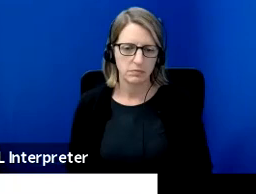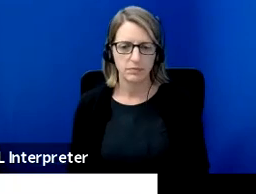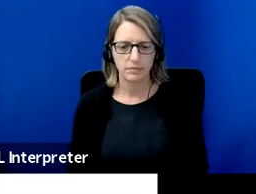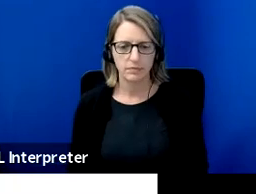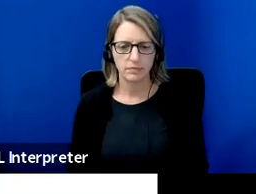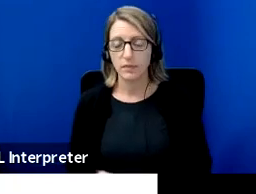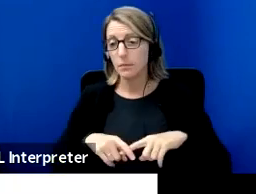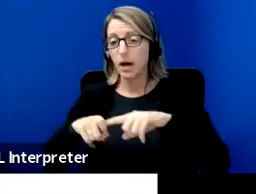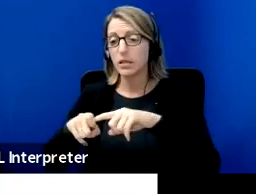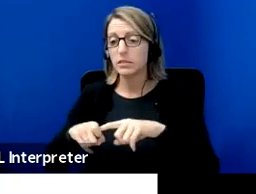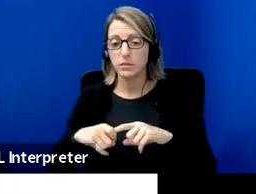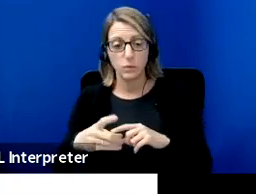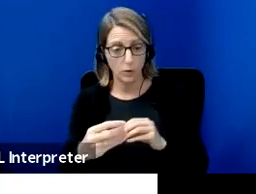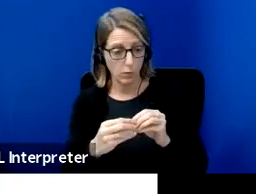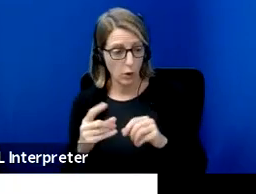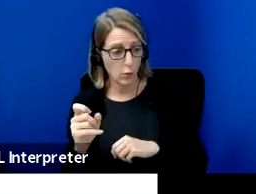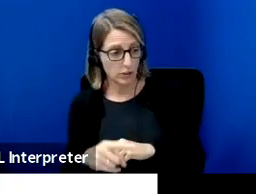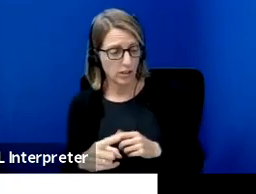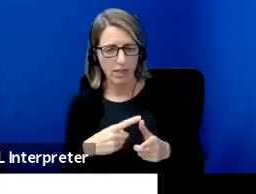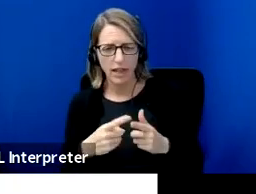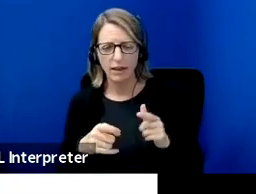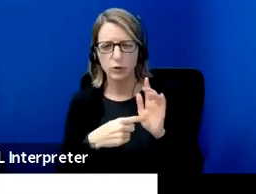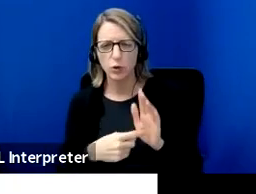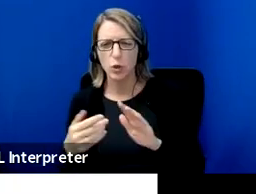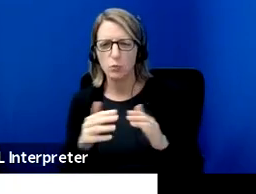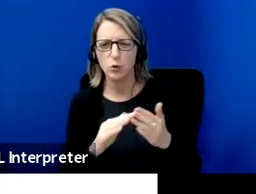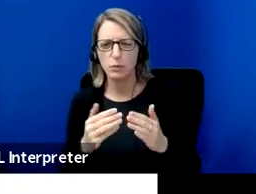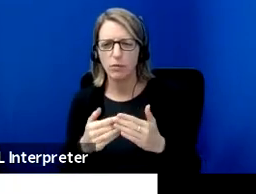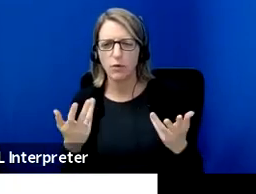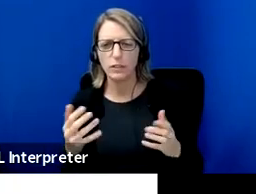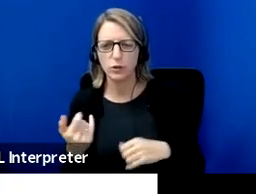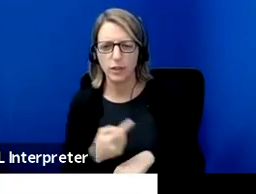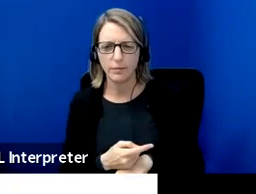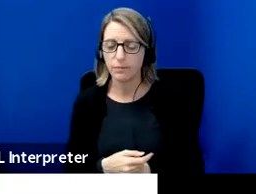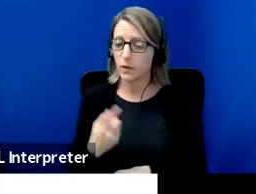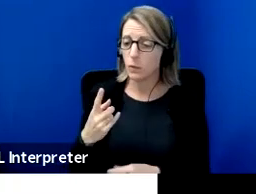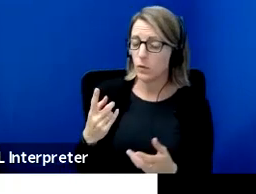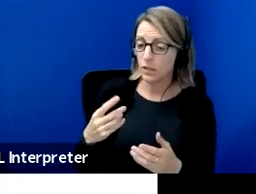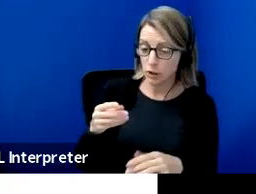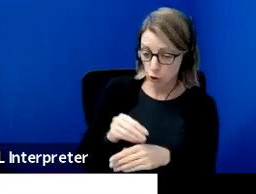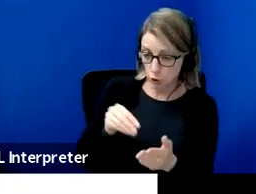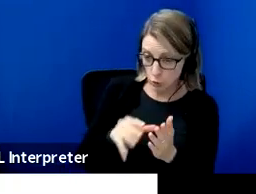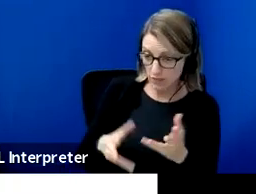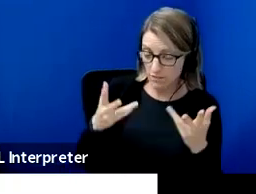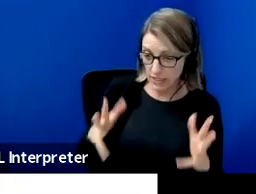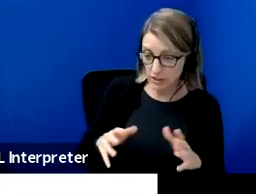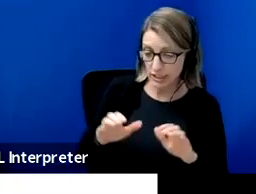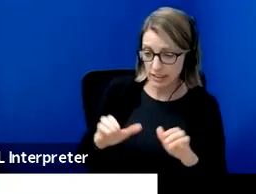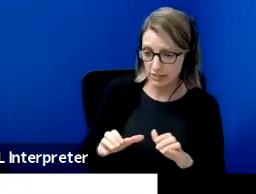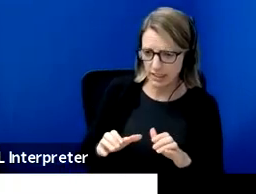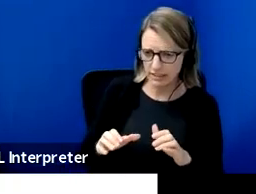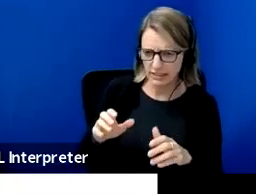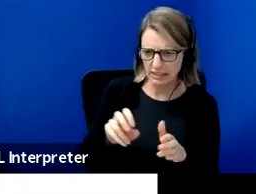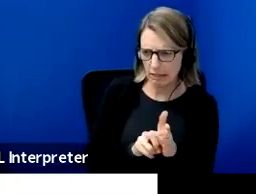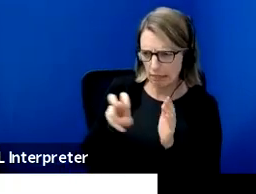there for one more question, and I really need to show community before we're done today. Okay, once a student completes an activity, does it leave their journal or does it stay